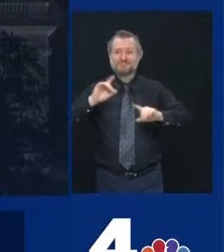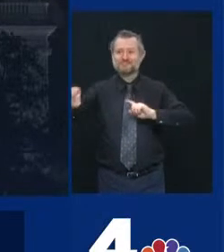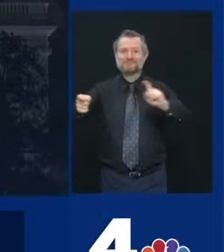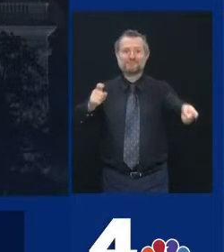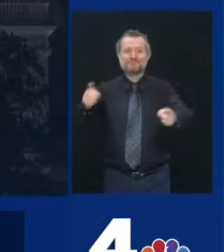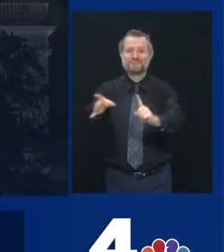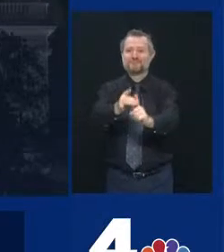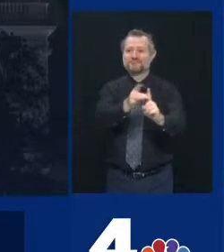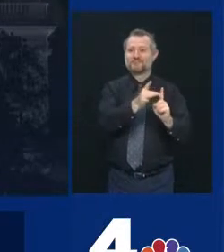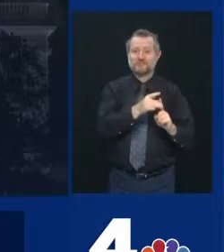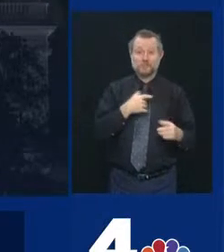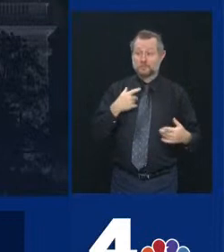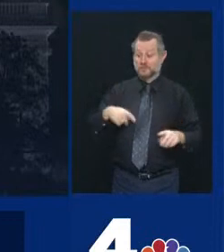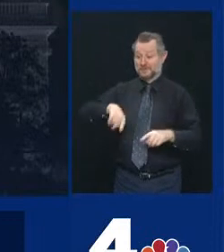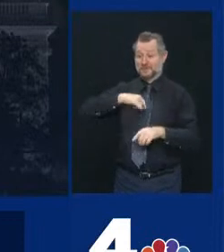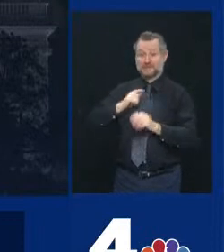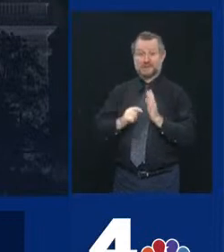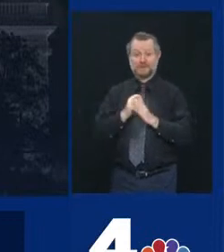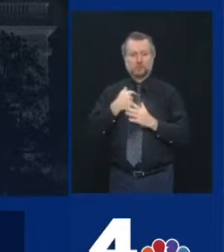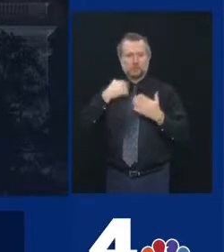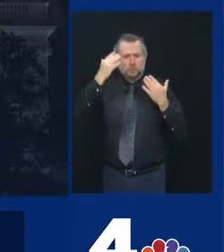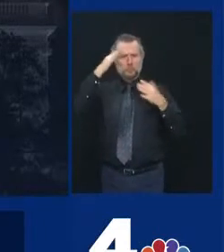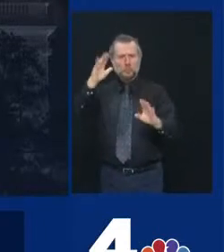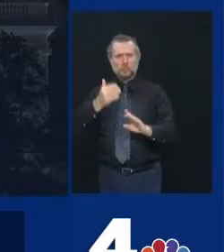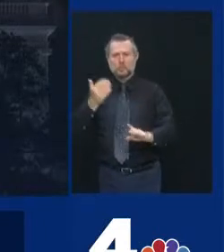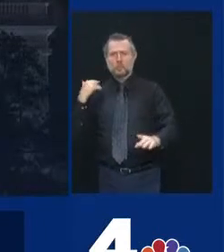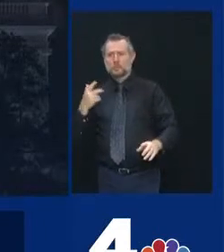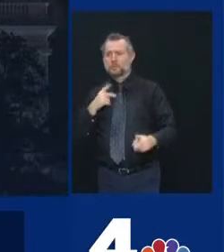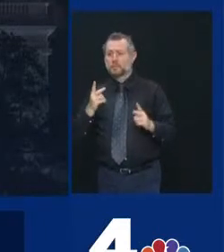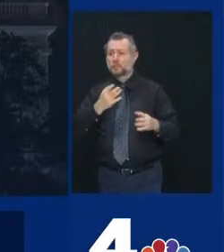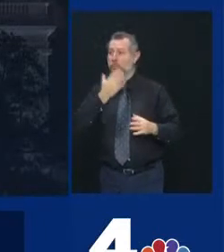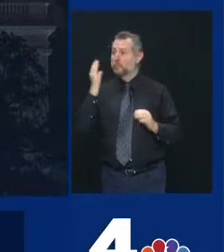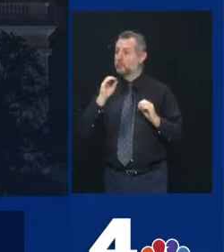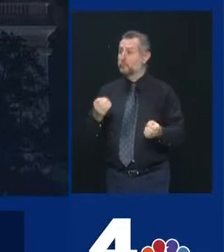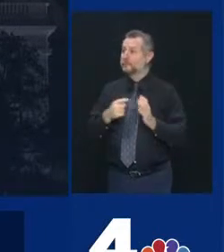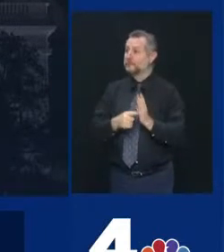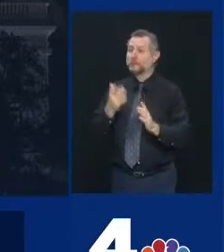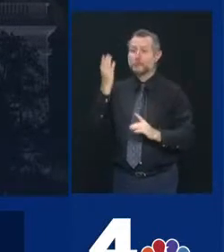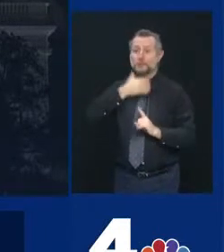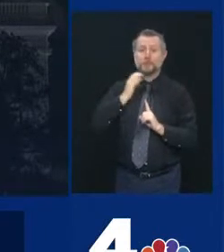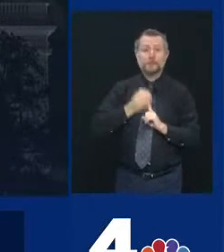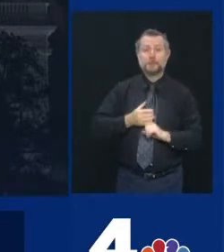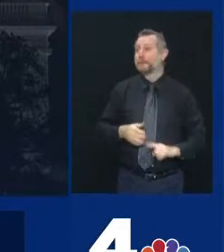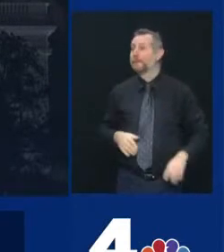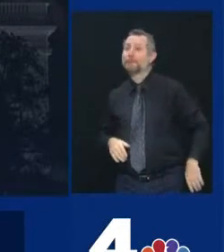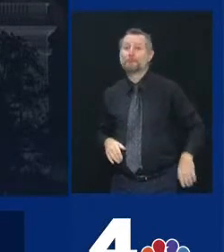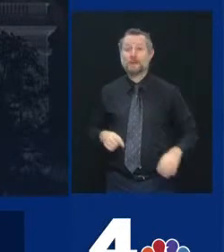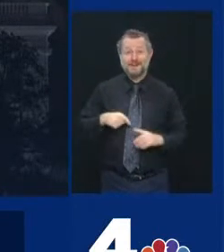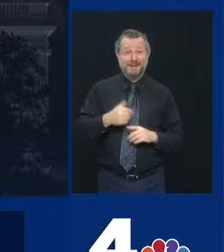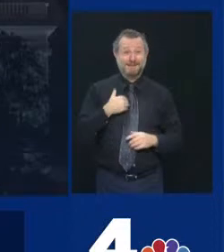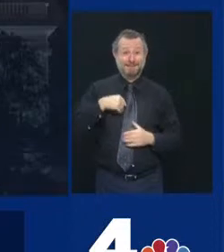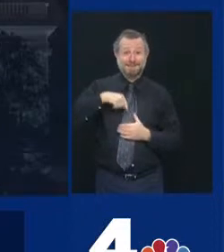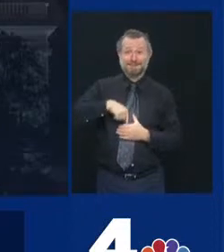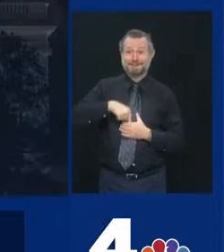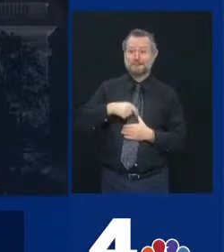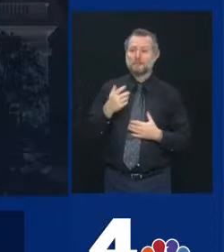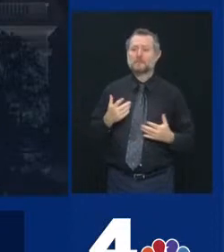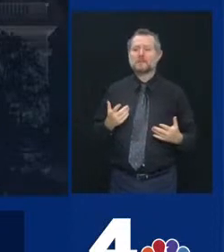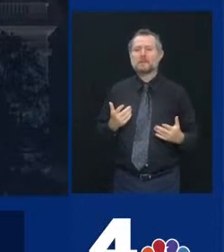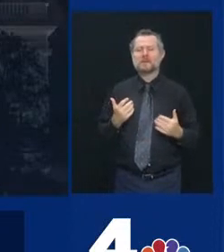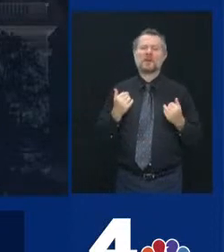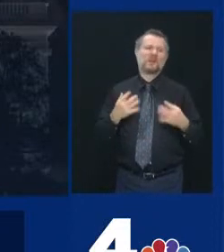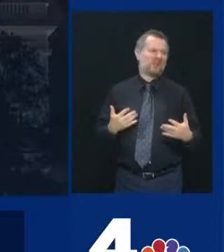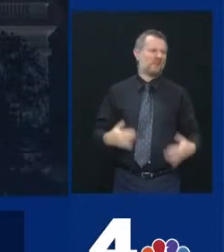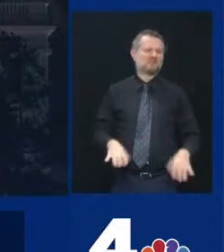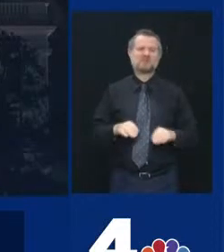that. So we never screened asymptomatic people. And that's how the spread continued, because